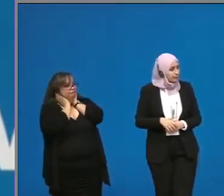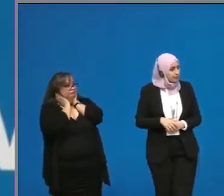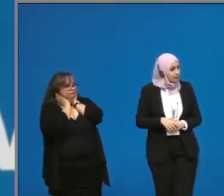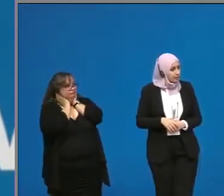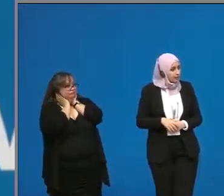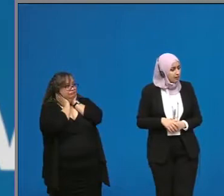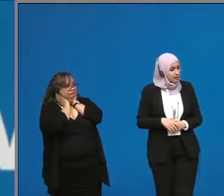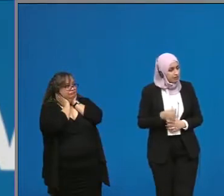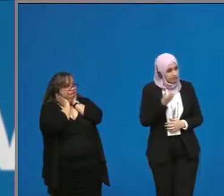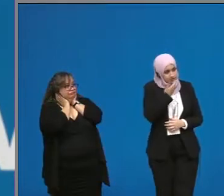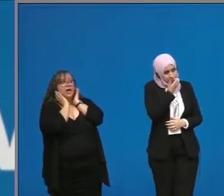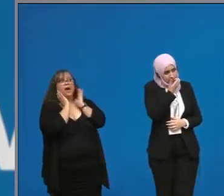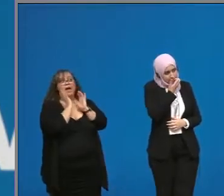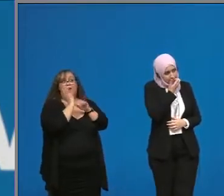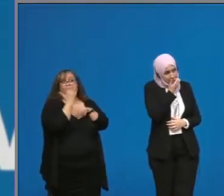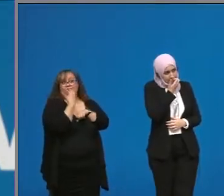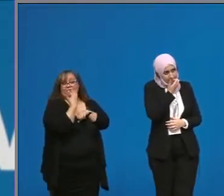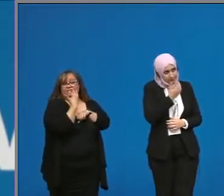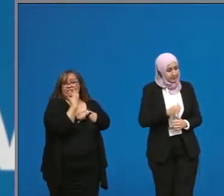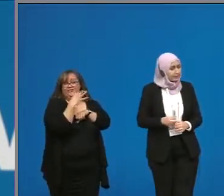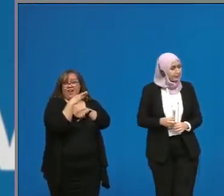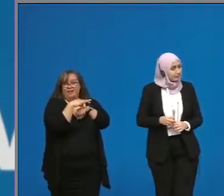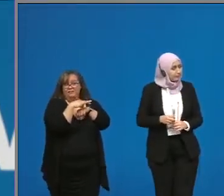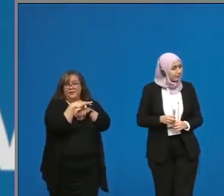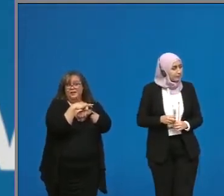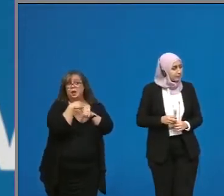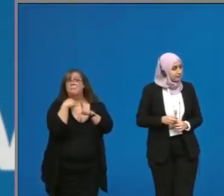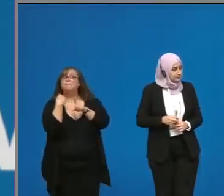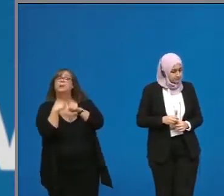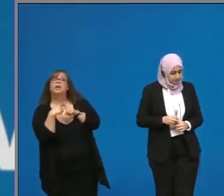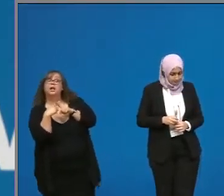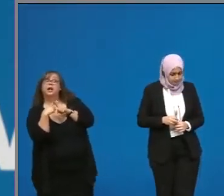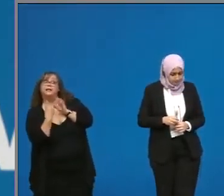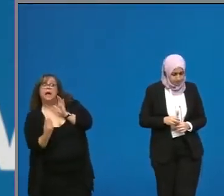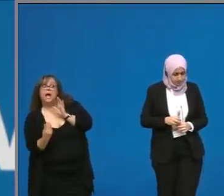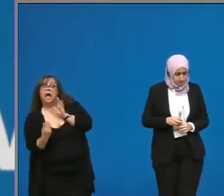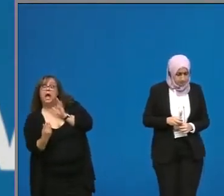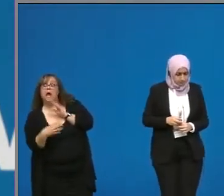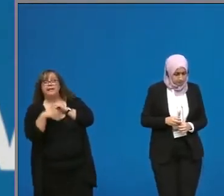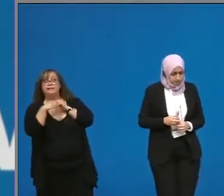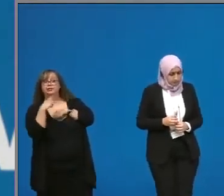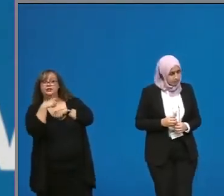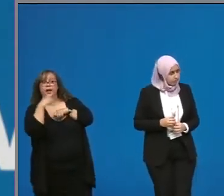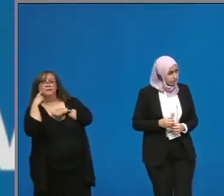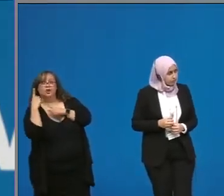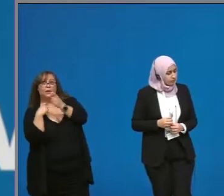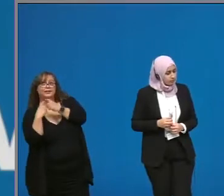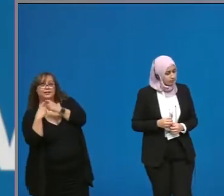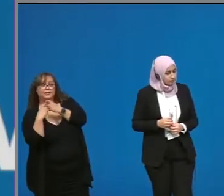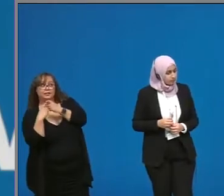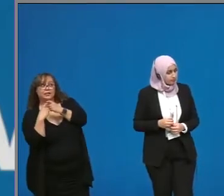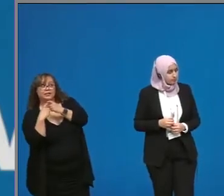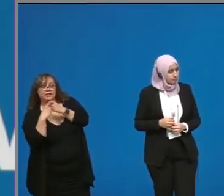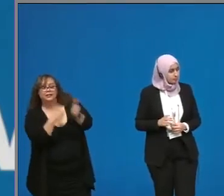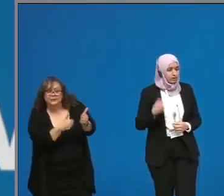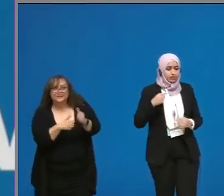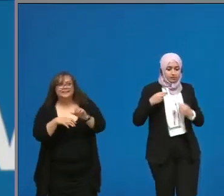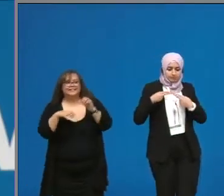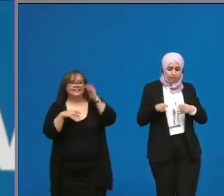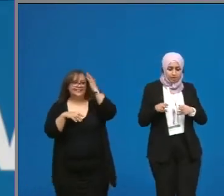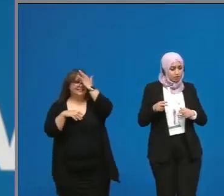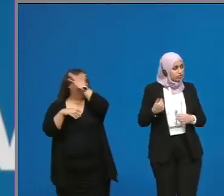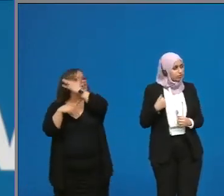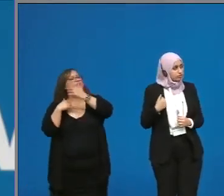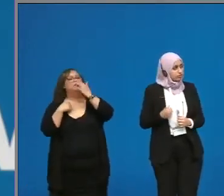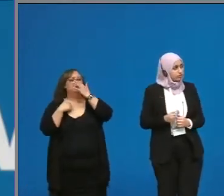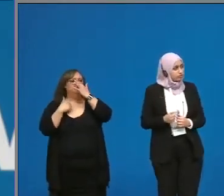the questions after the 5 minutes, or this is including? Okay. So when we first started, I personally